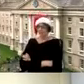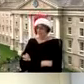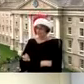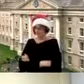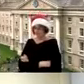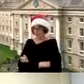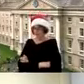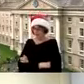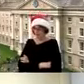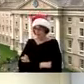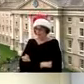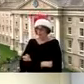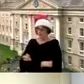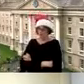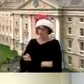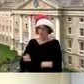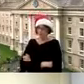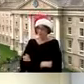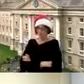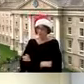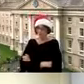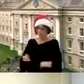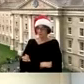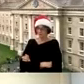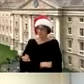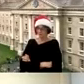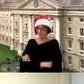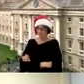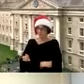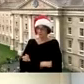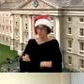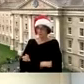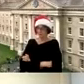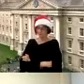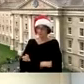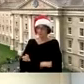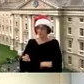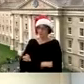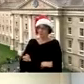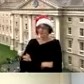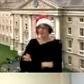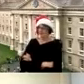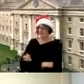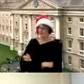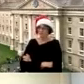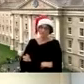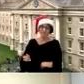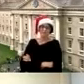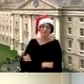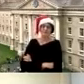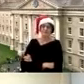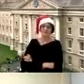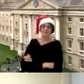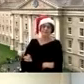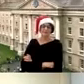going running or doing knitting or doing gardening but these um techniques give us a little holiday